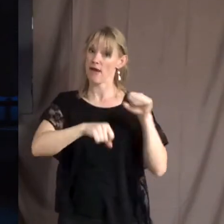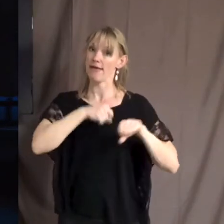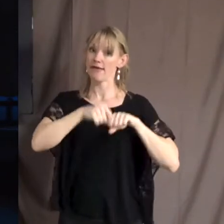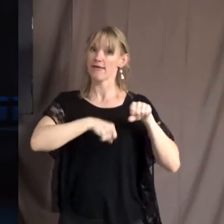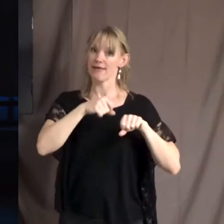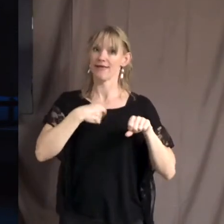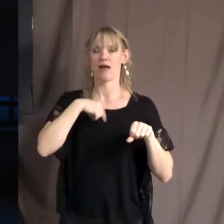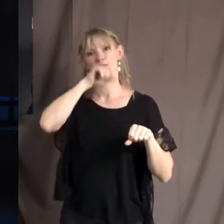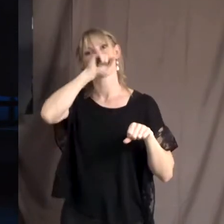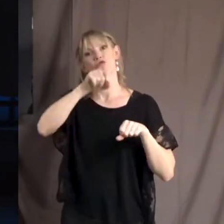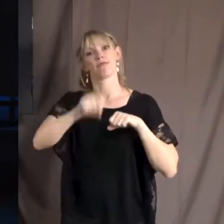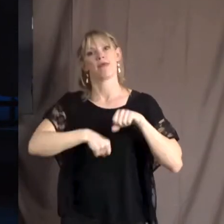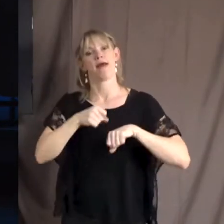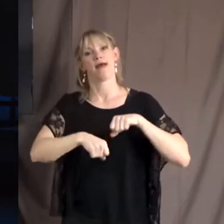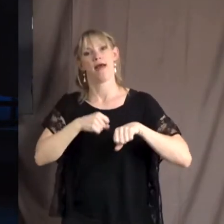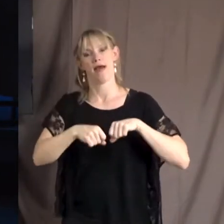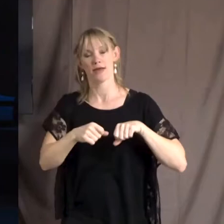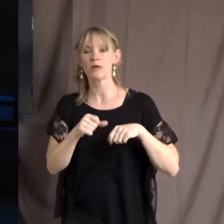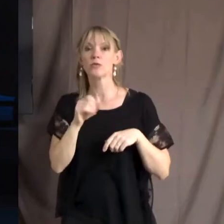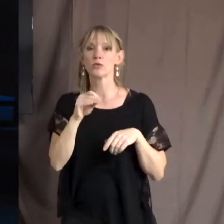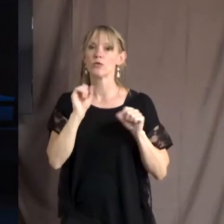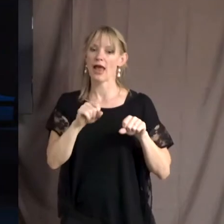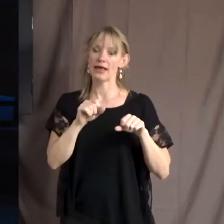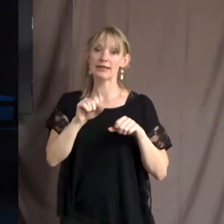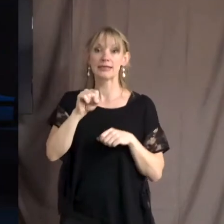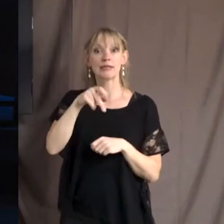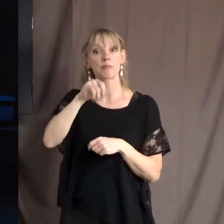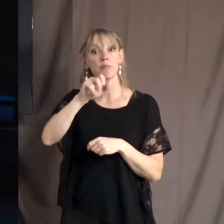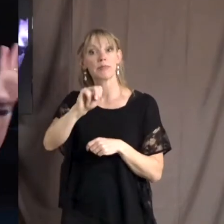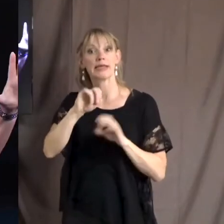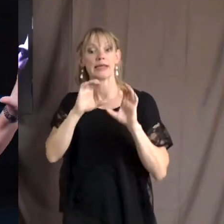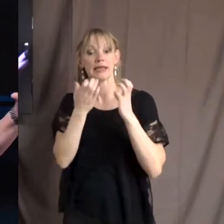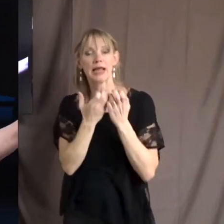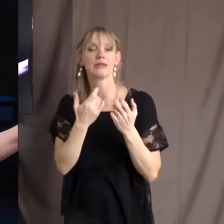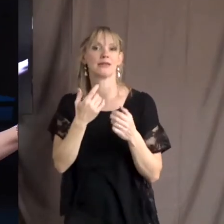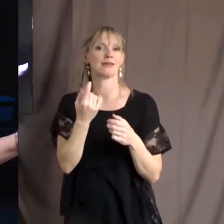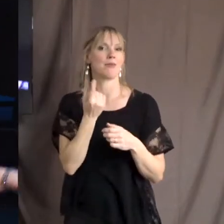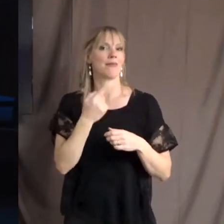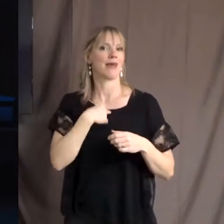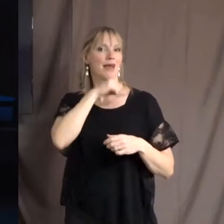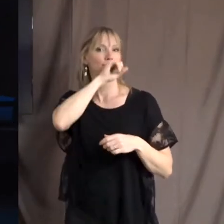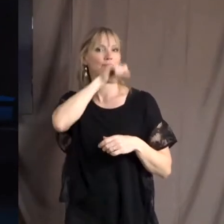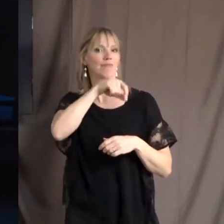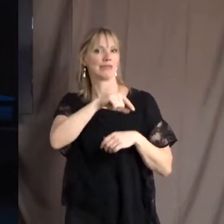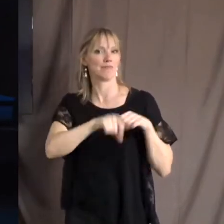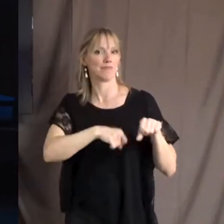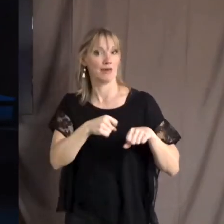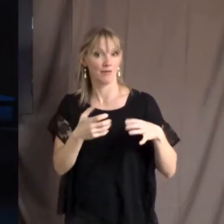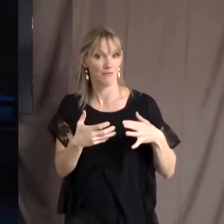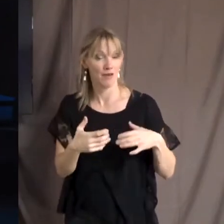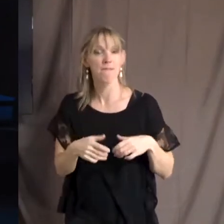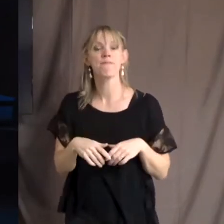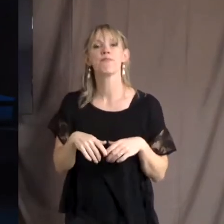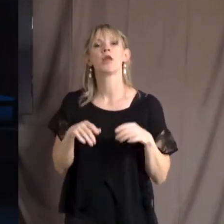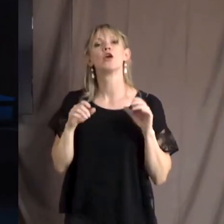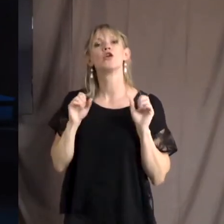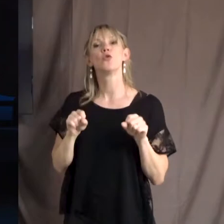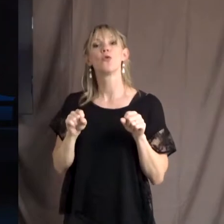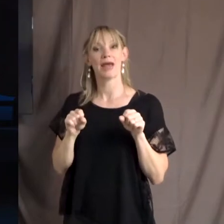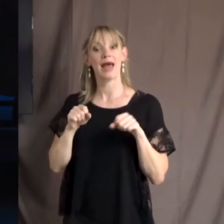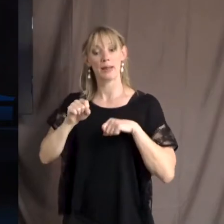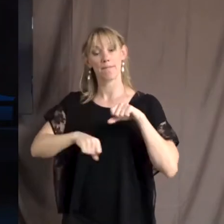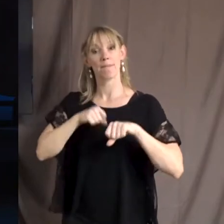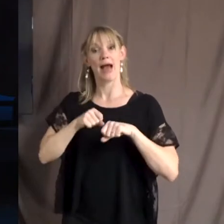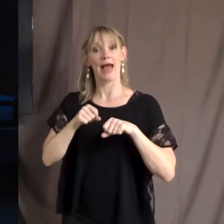I love bike riding, and so you can take spin classes. But one of the things I love about this particular bike is that you can go on bike